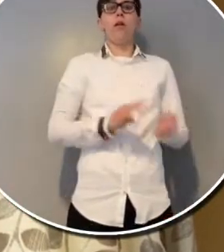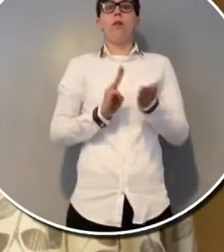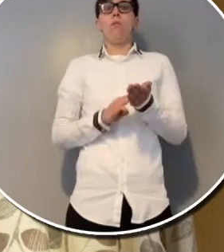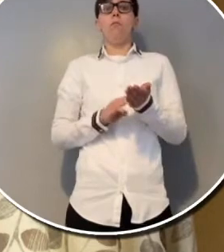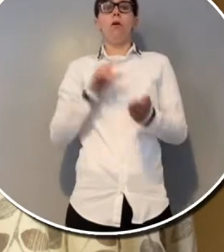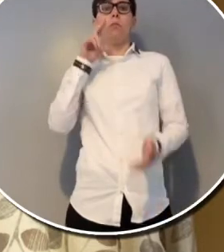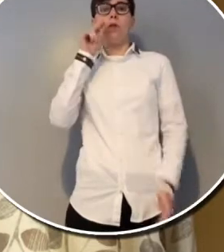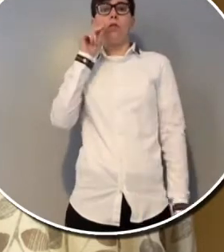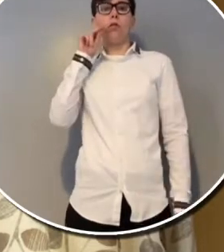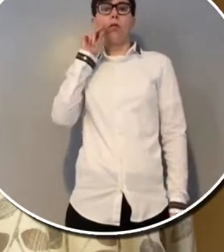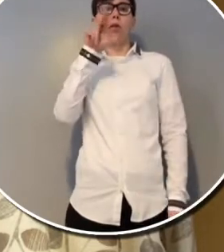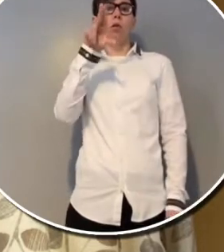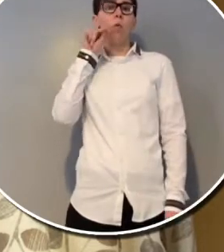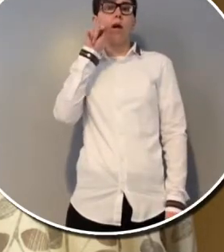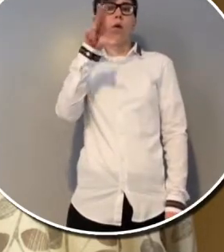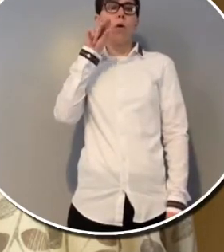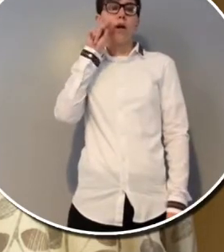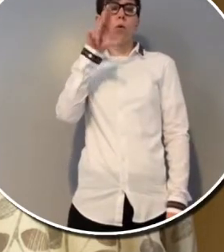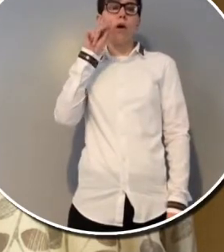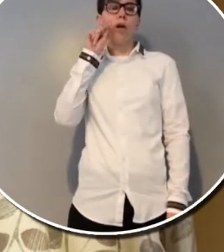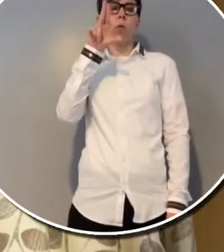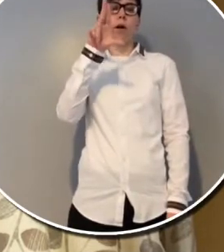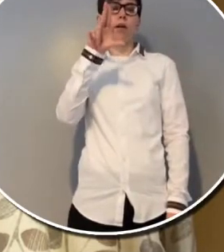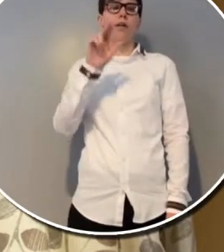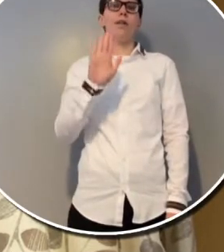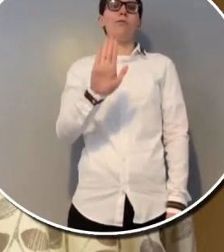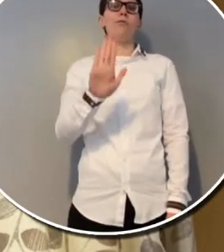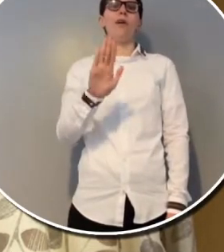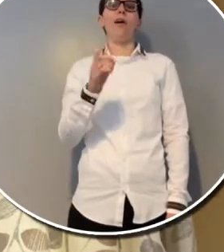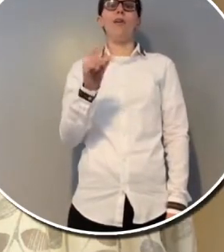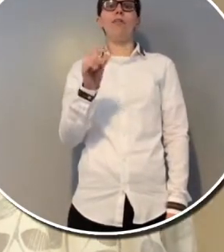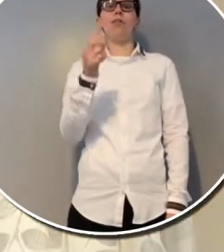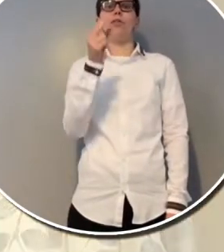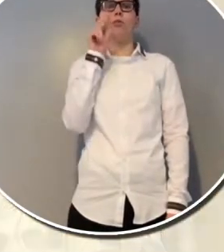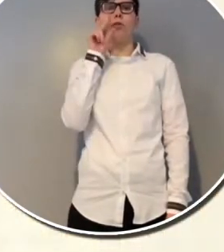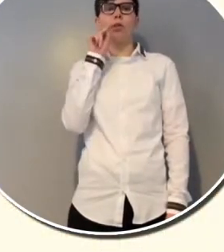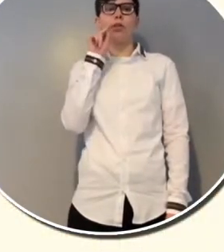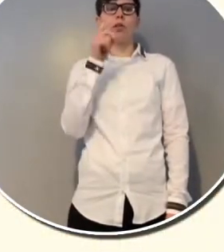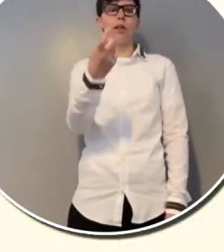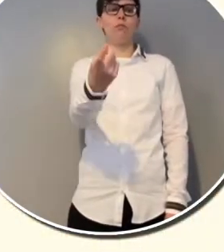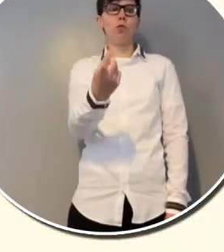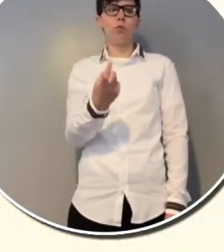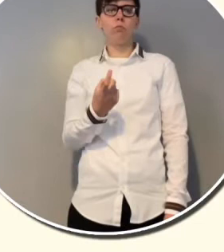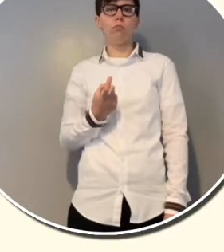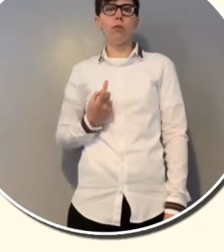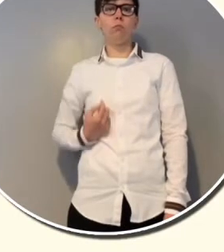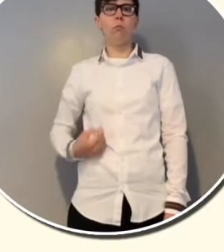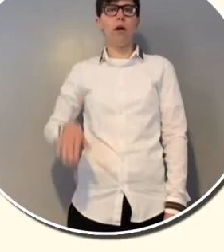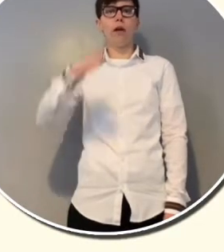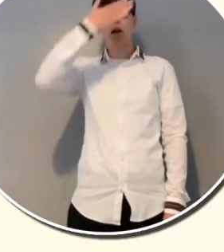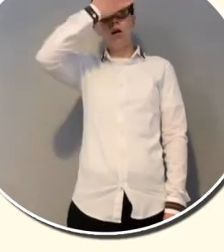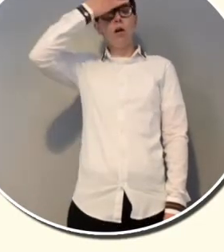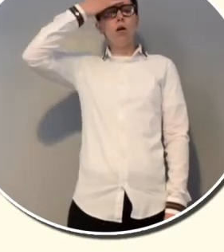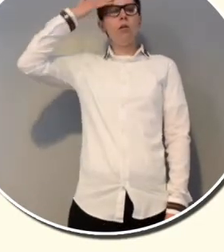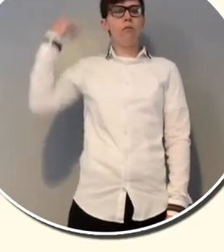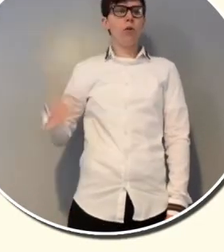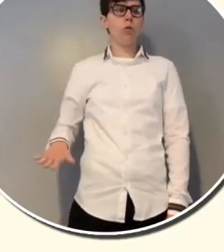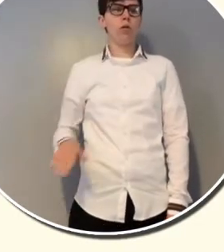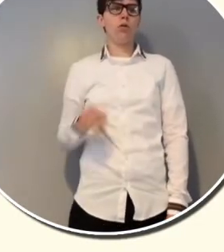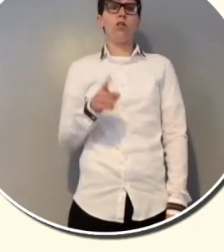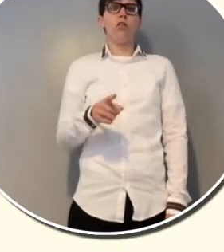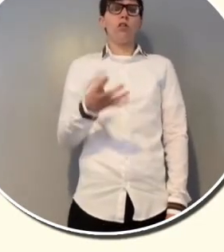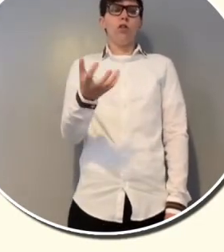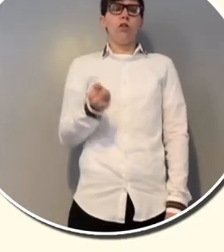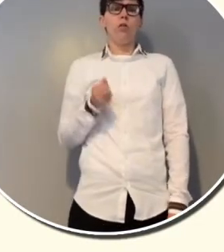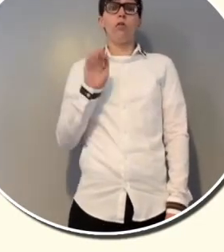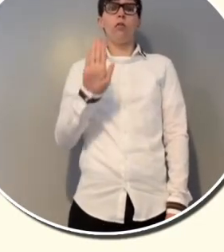ducks back? Right, well done everyone. Give yourselves another clap. Okay, let's see what to sing next. I'm going to have a look